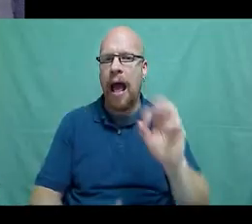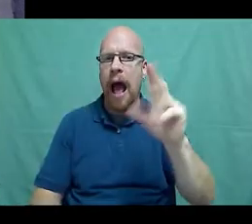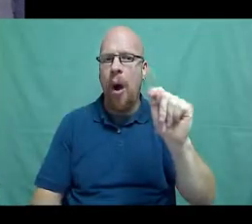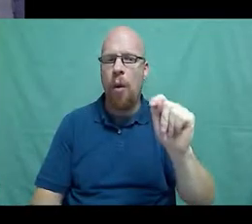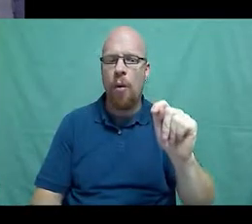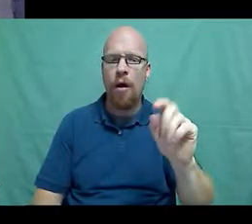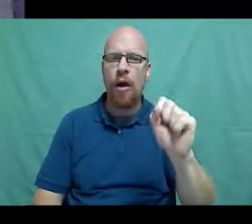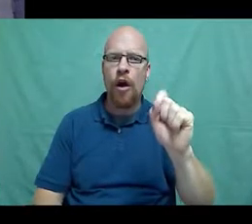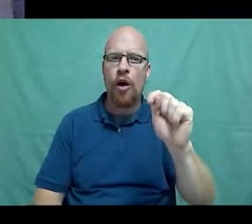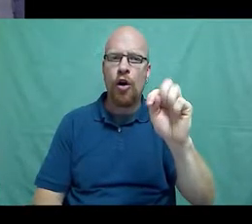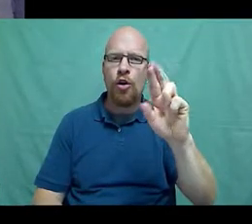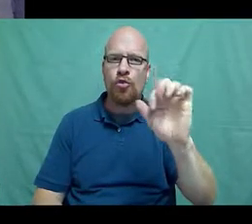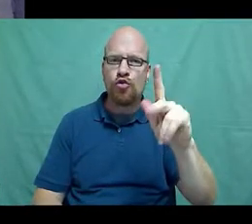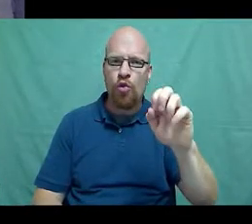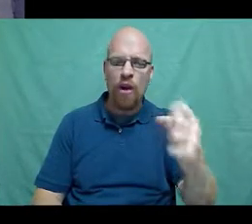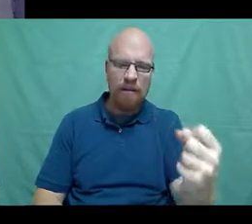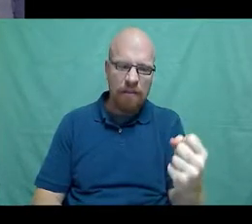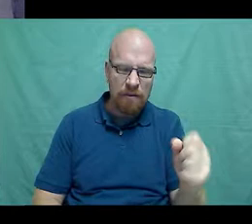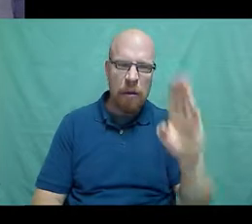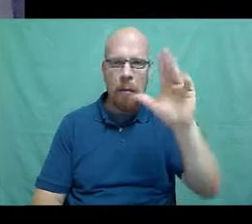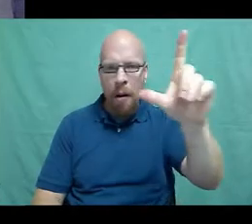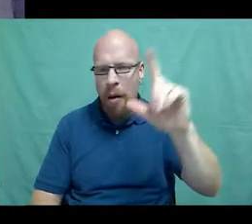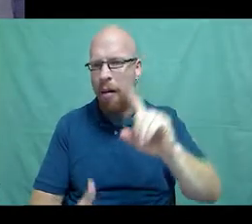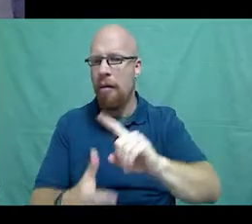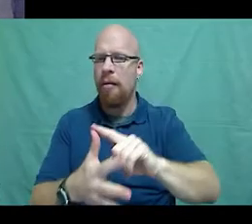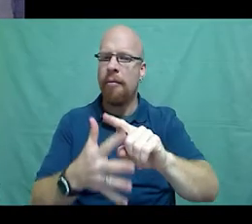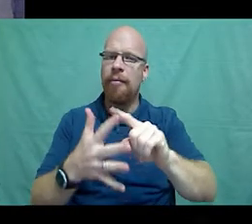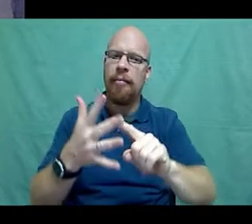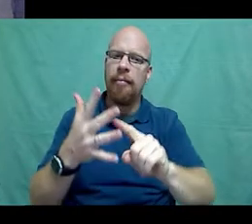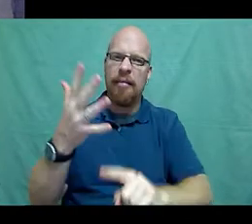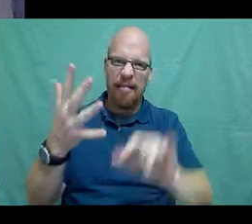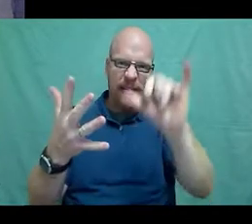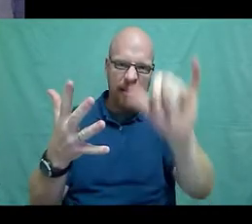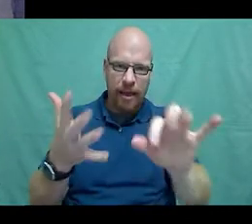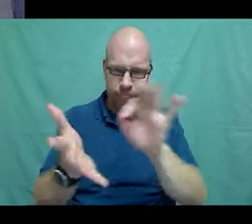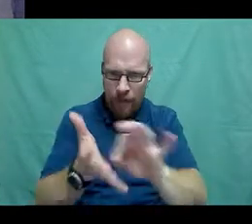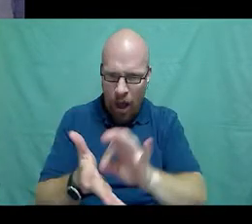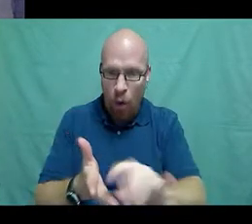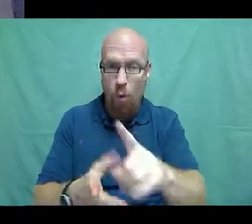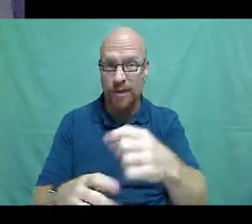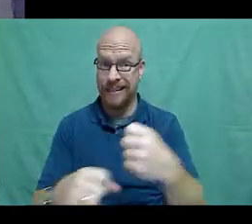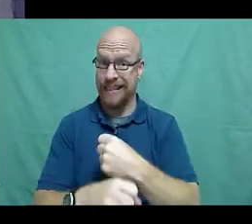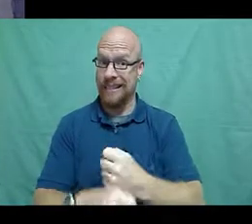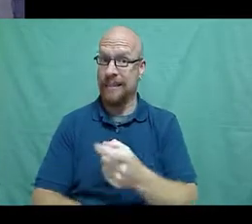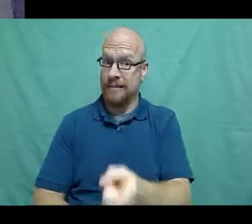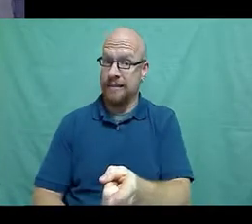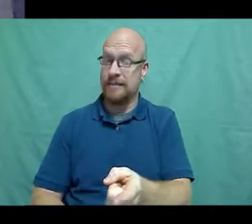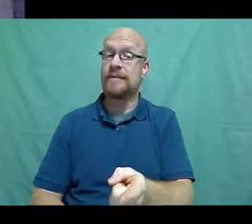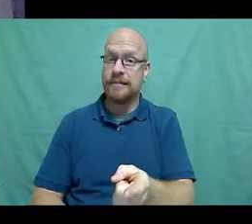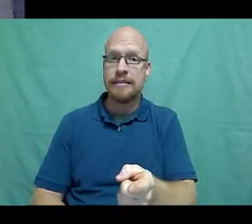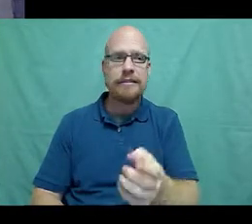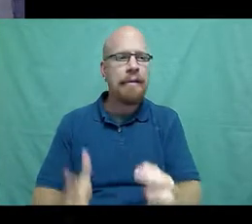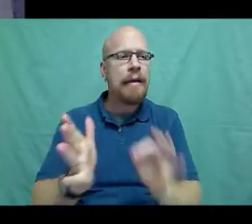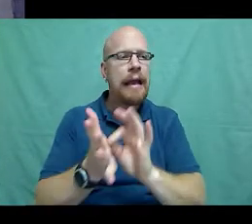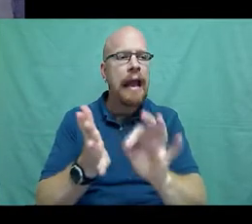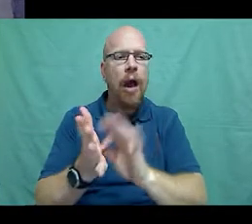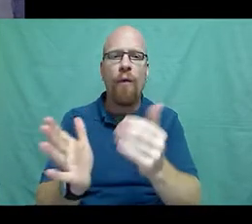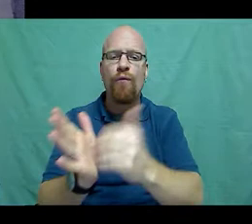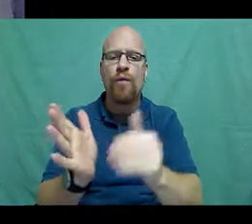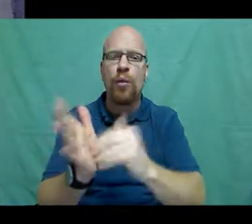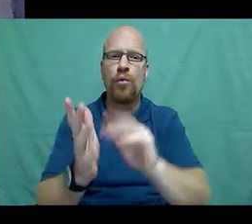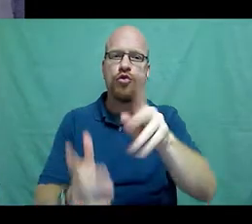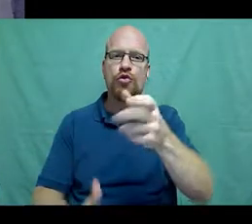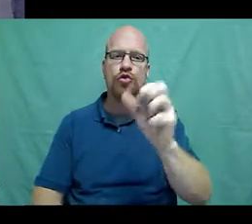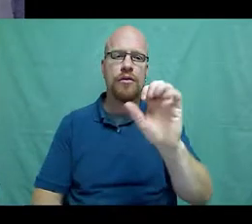now. We use it in baseball, counting strikes, counting balls, counting outs. In statistics, when